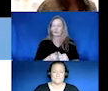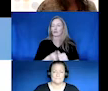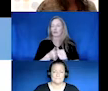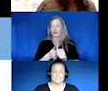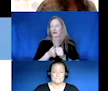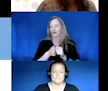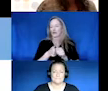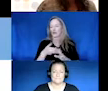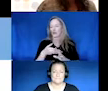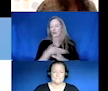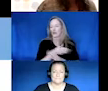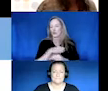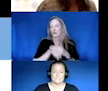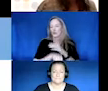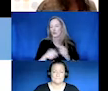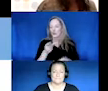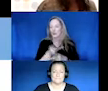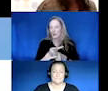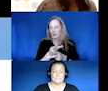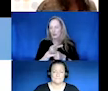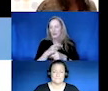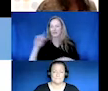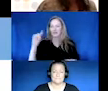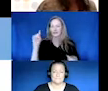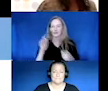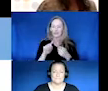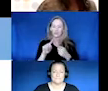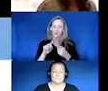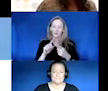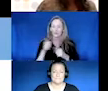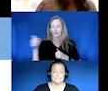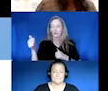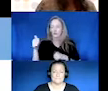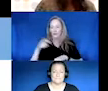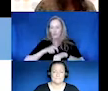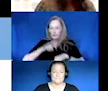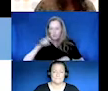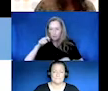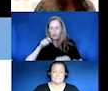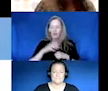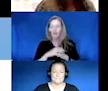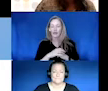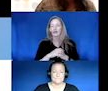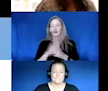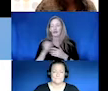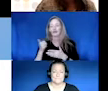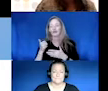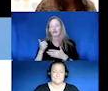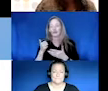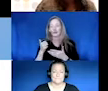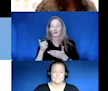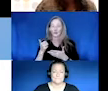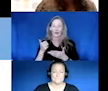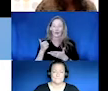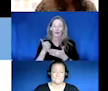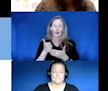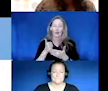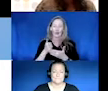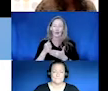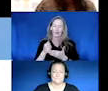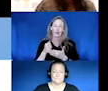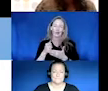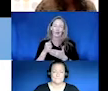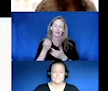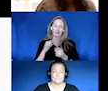the time of travel, which will save the women time and money and improve outcomes